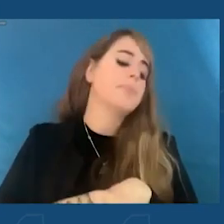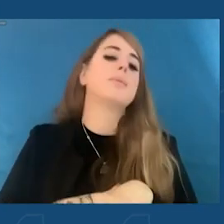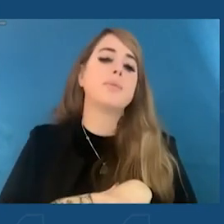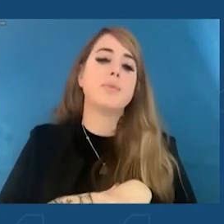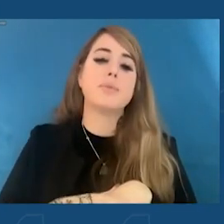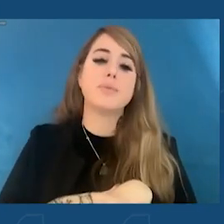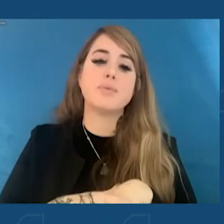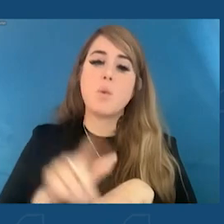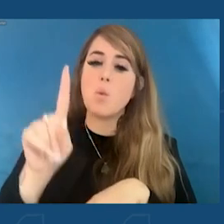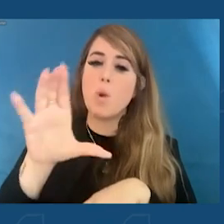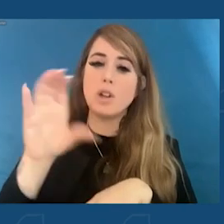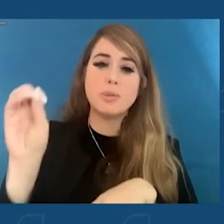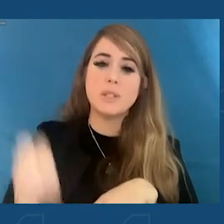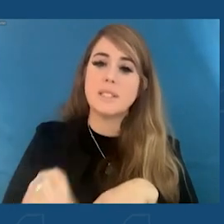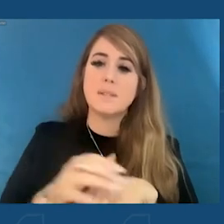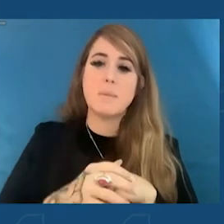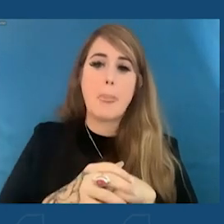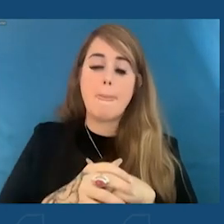100%.